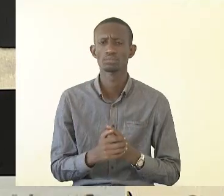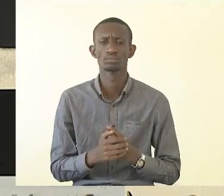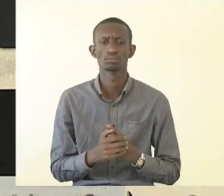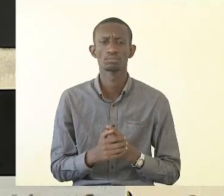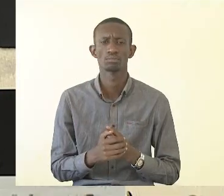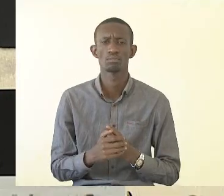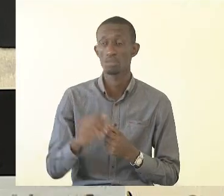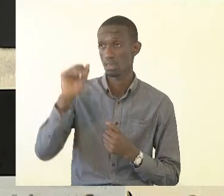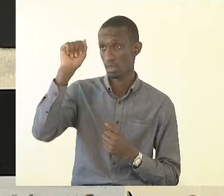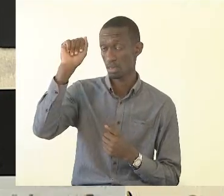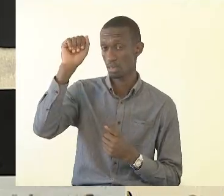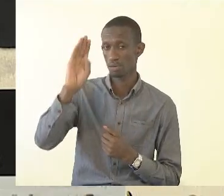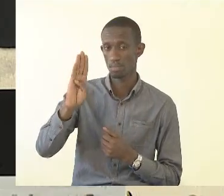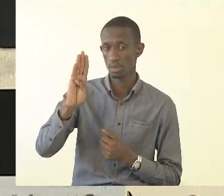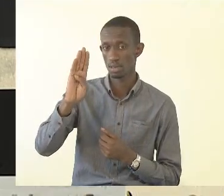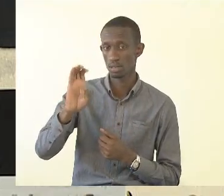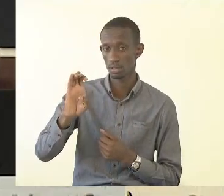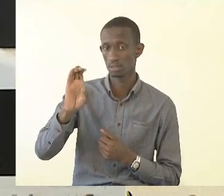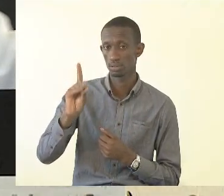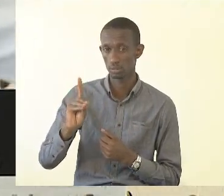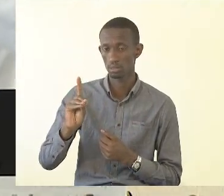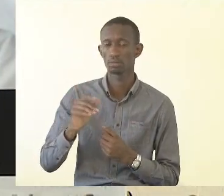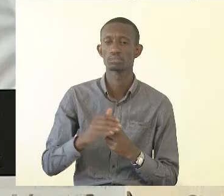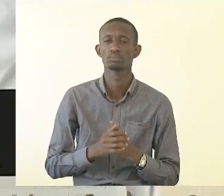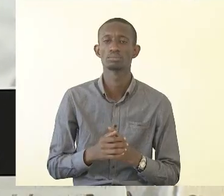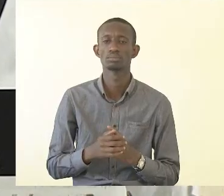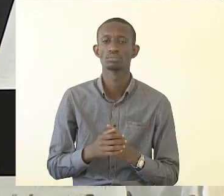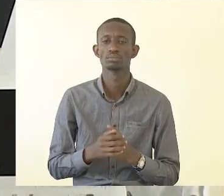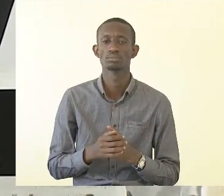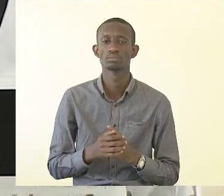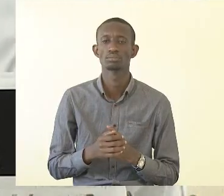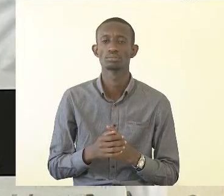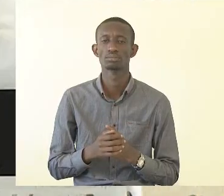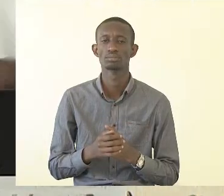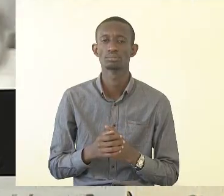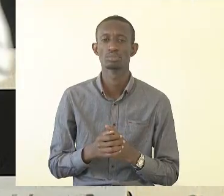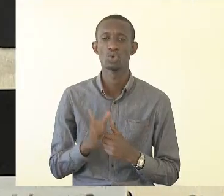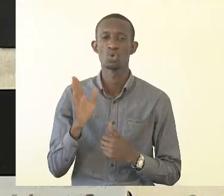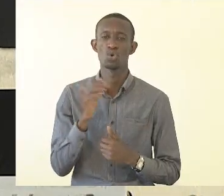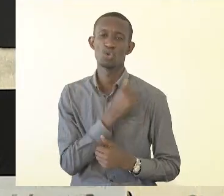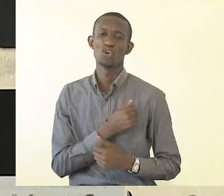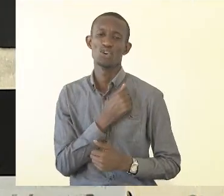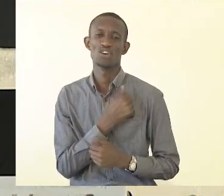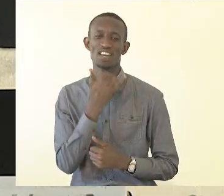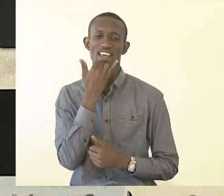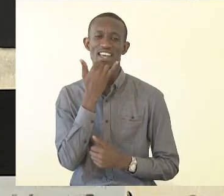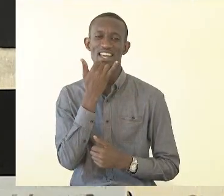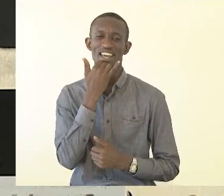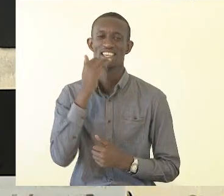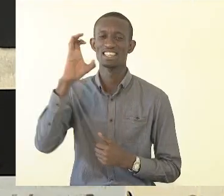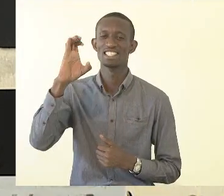B, C, you're supposed to go to D instead of E. That is not proper